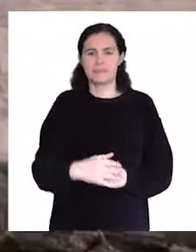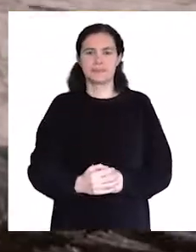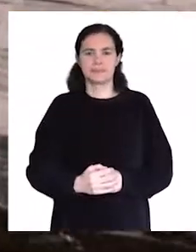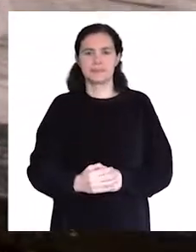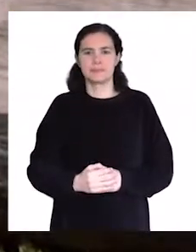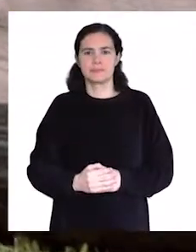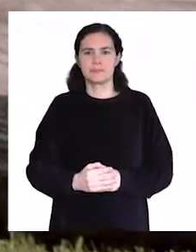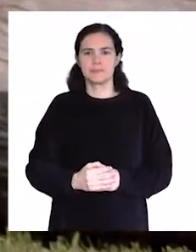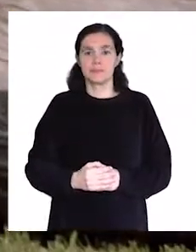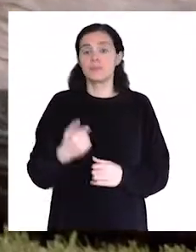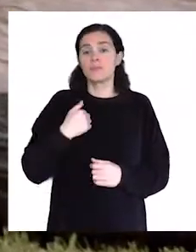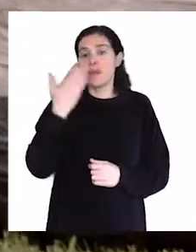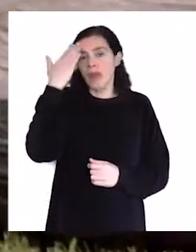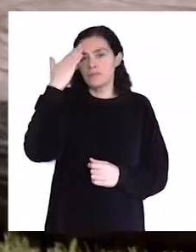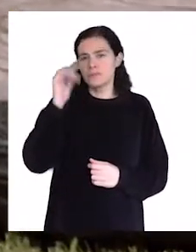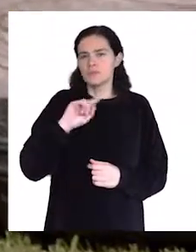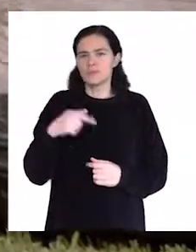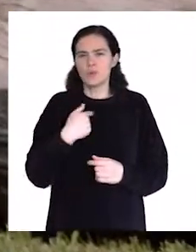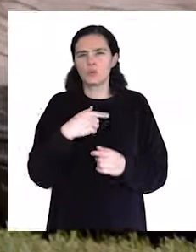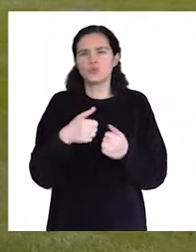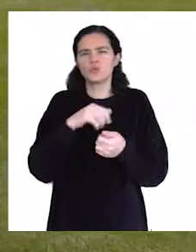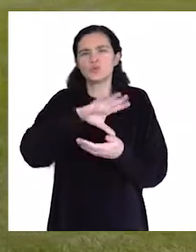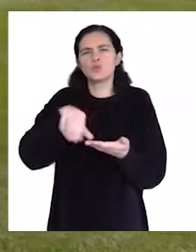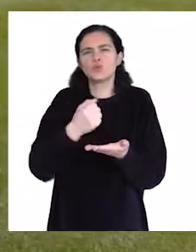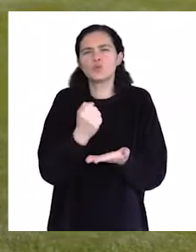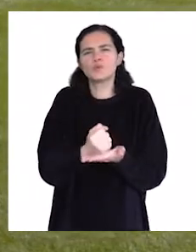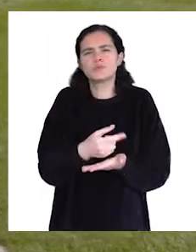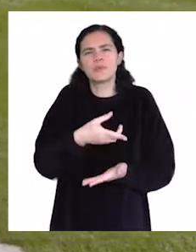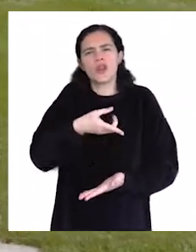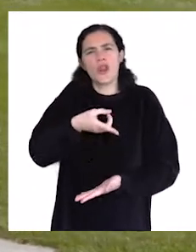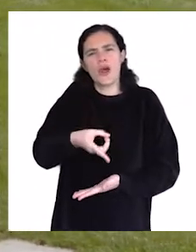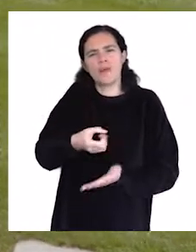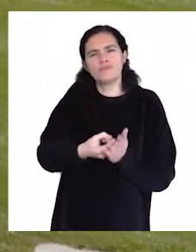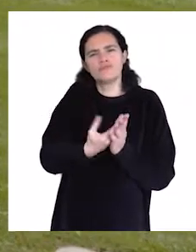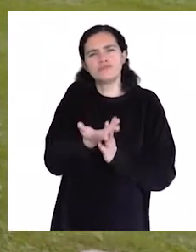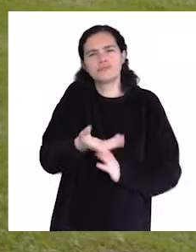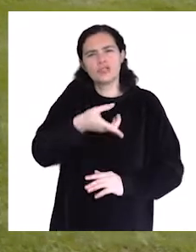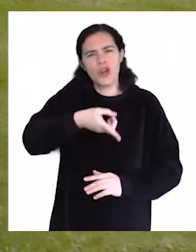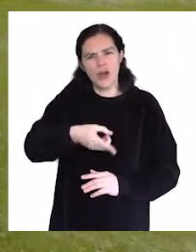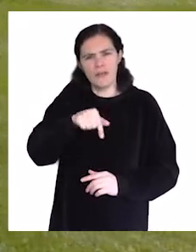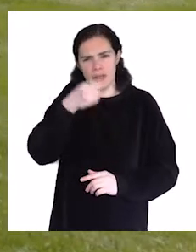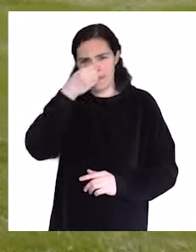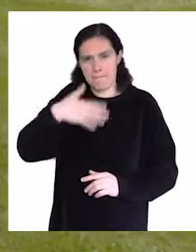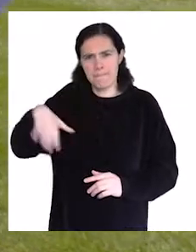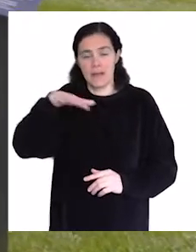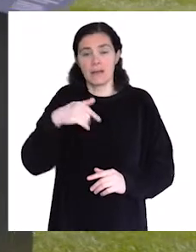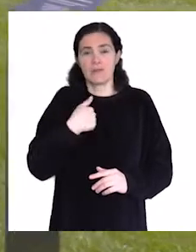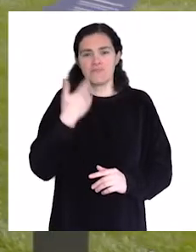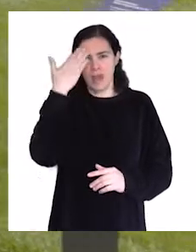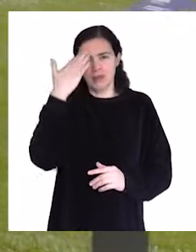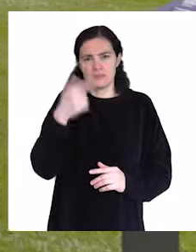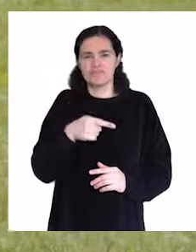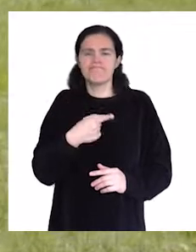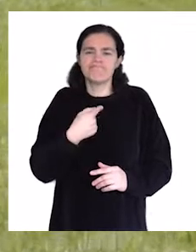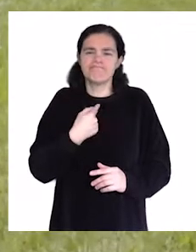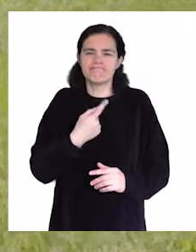Serralves Park. I think we have total about 9 of them in the park. Actually, they are almost